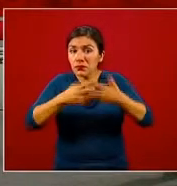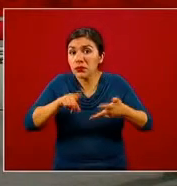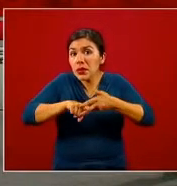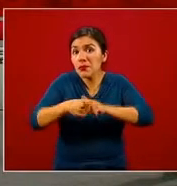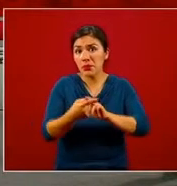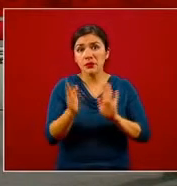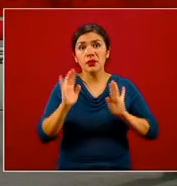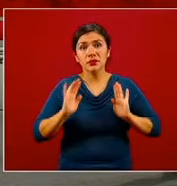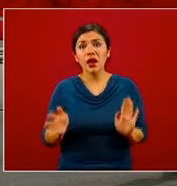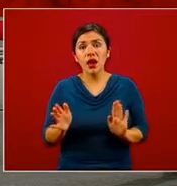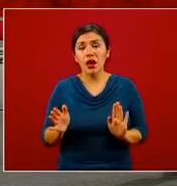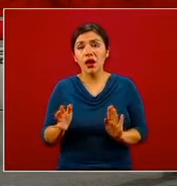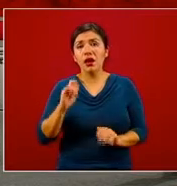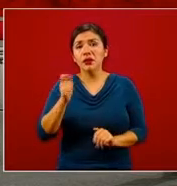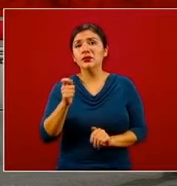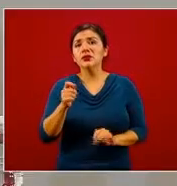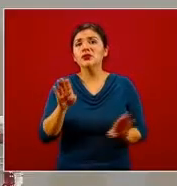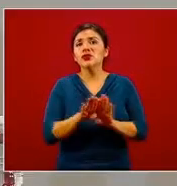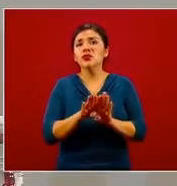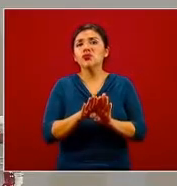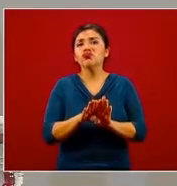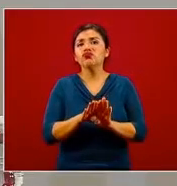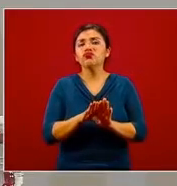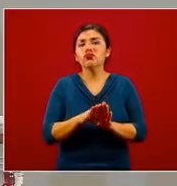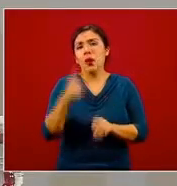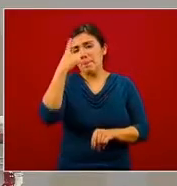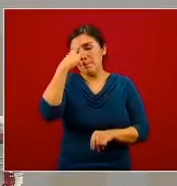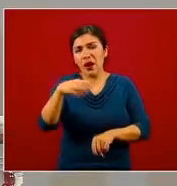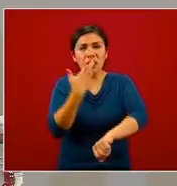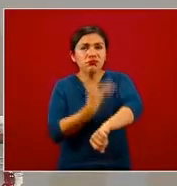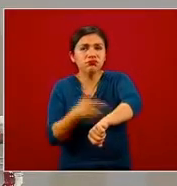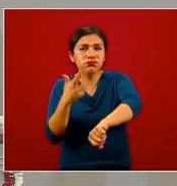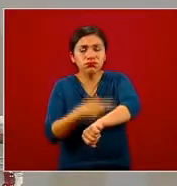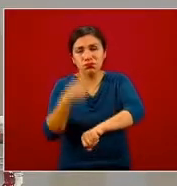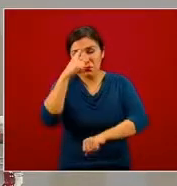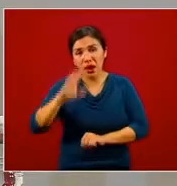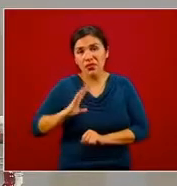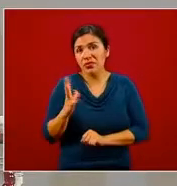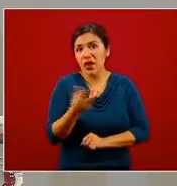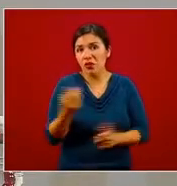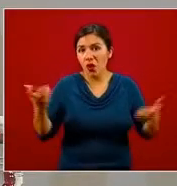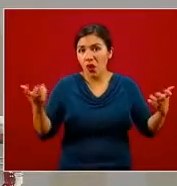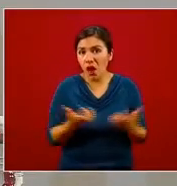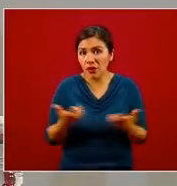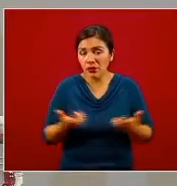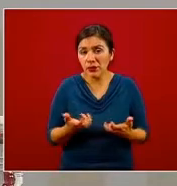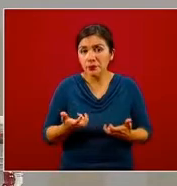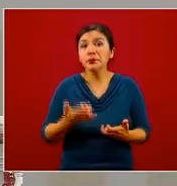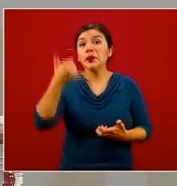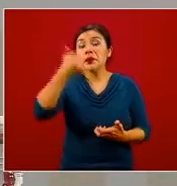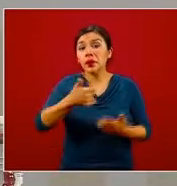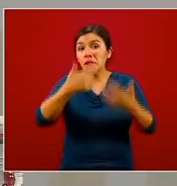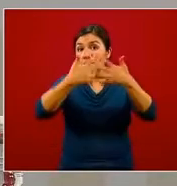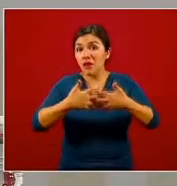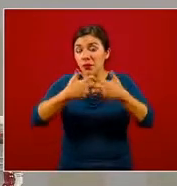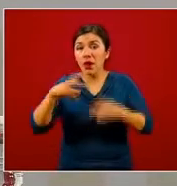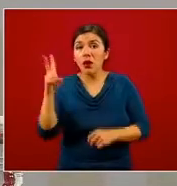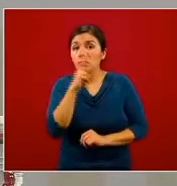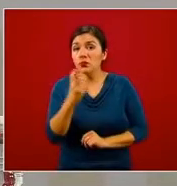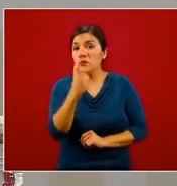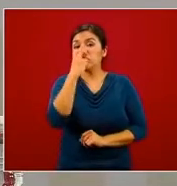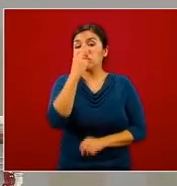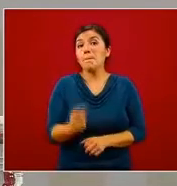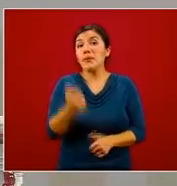start construction of those ventilators on May 15th, and that in fact happened. They are being built,